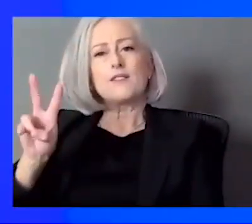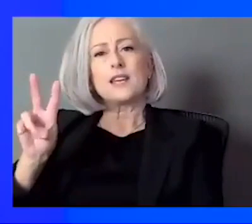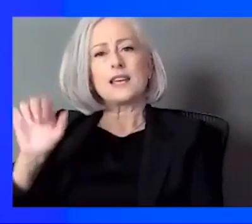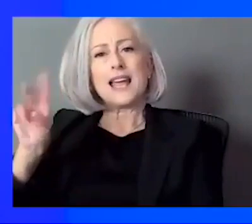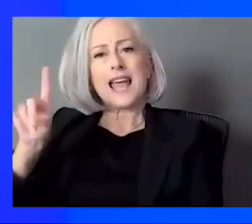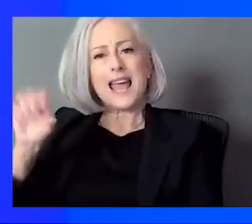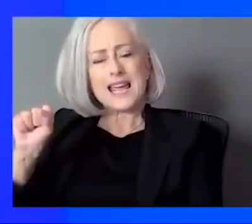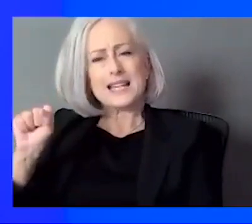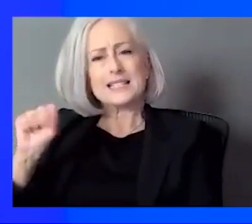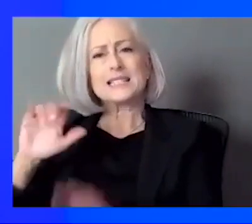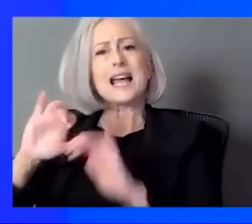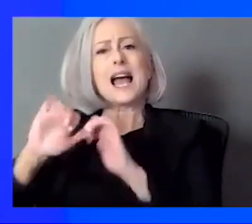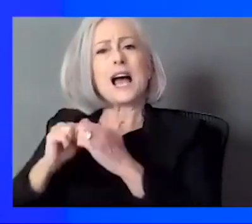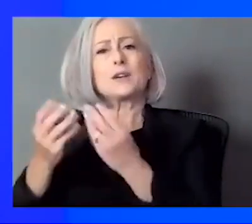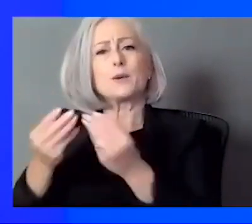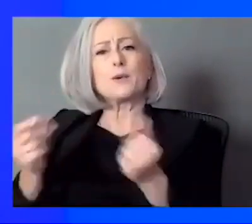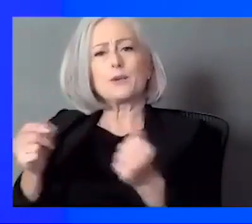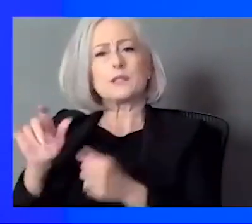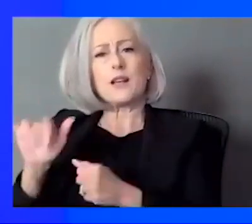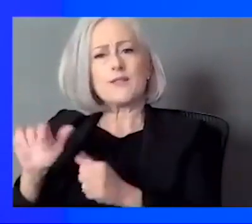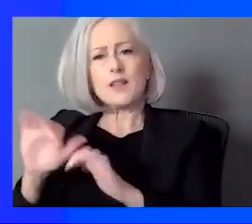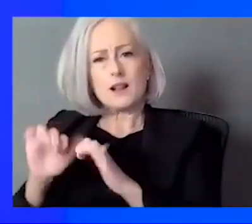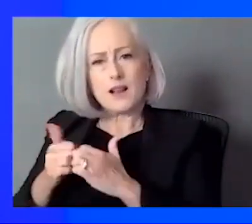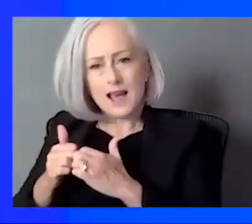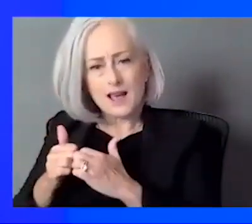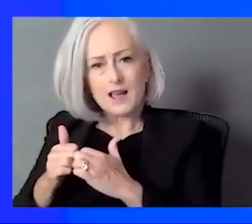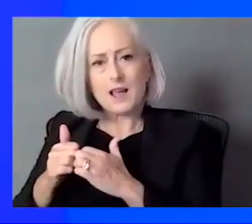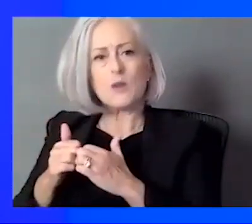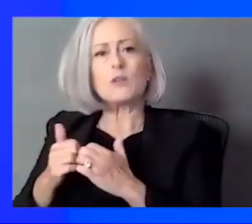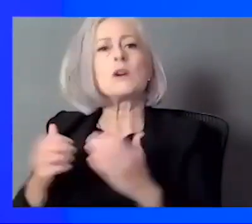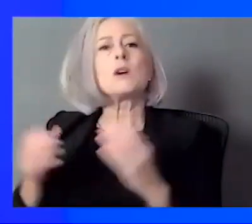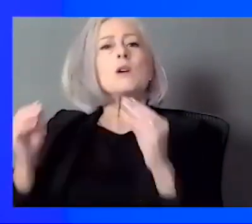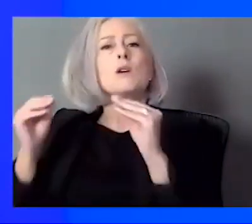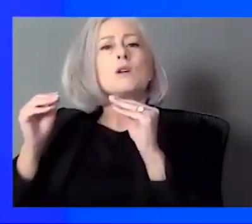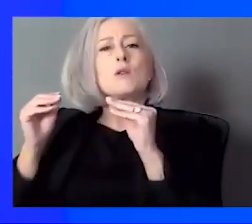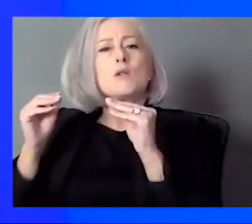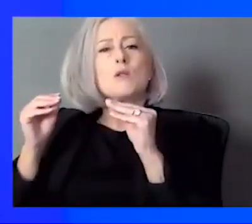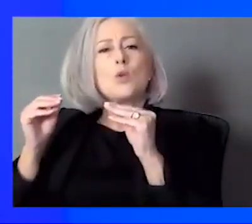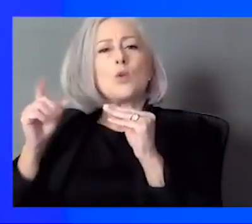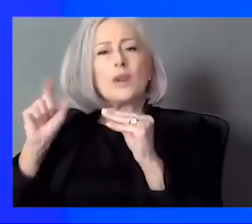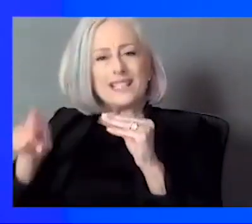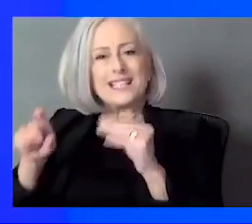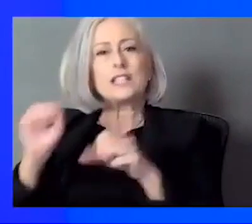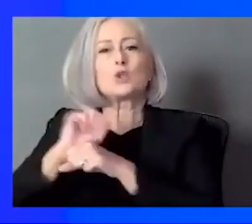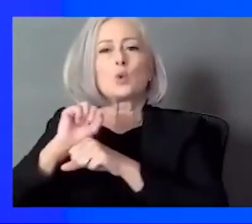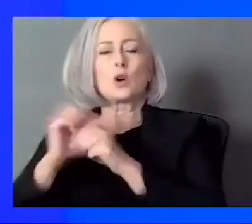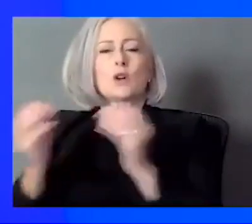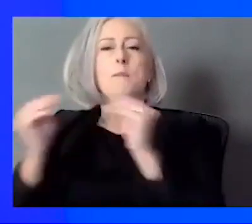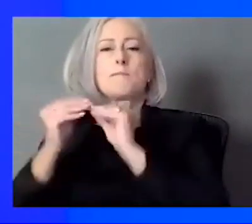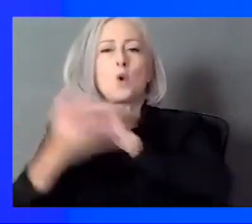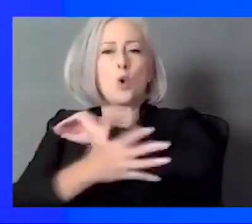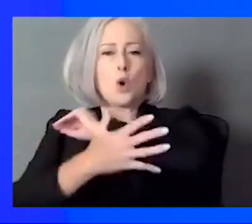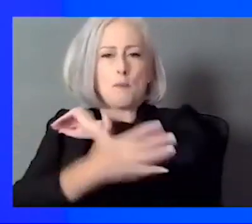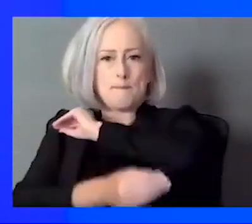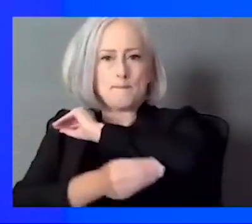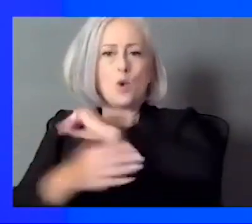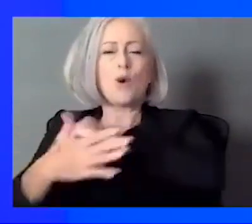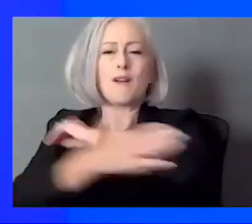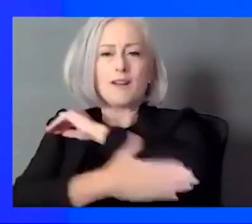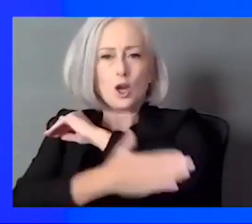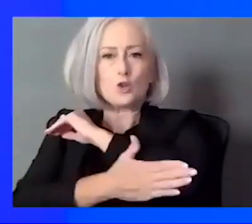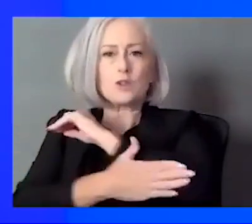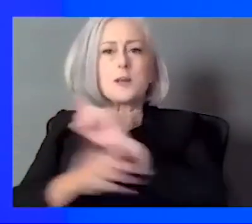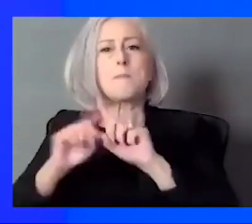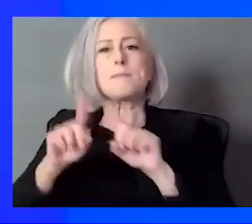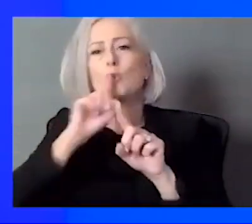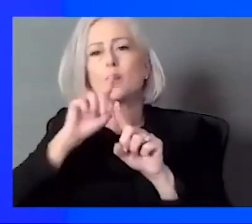in developed countries, we still need to do a lot of work in underdeveloped countries, but it's been the science. It's science. And it's been the antiretroviral therapy. The